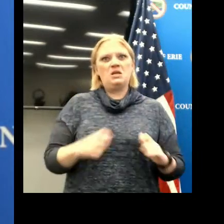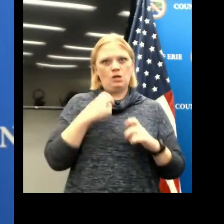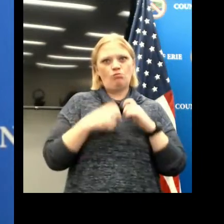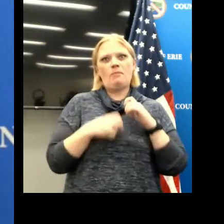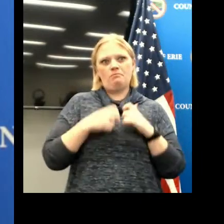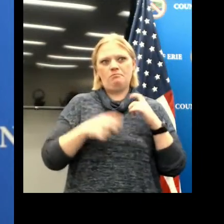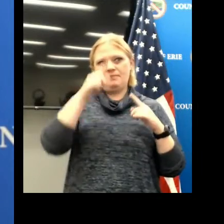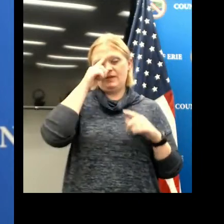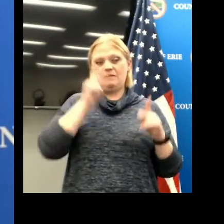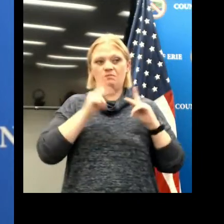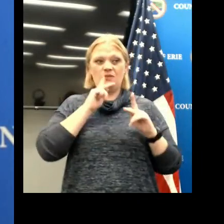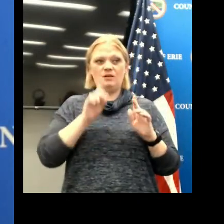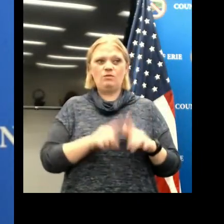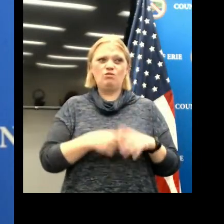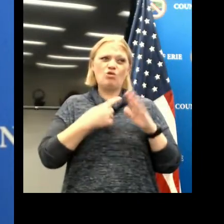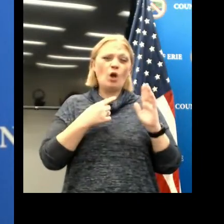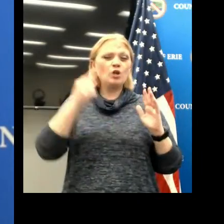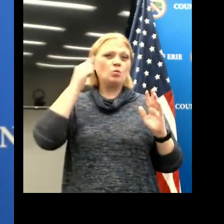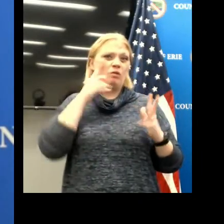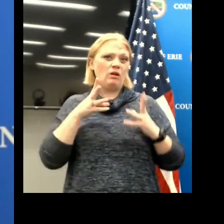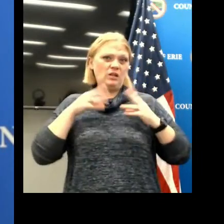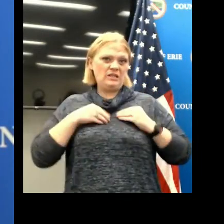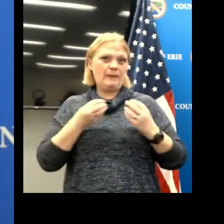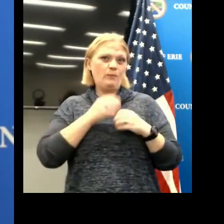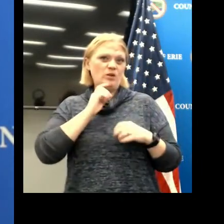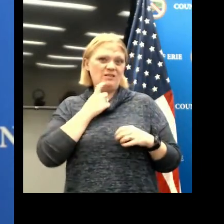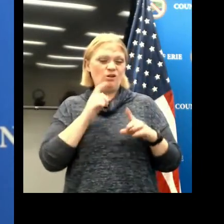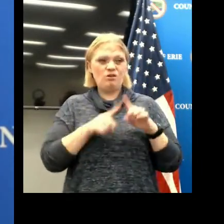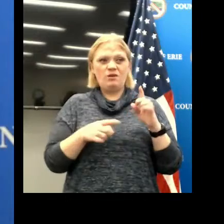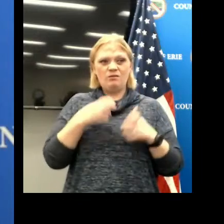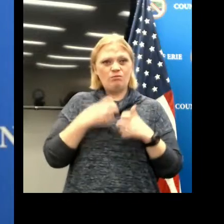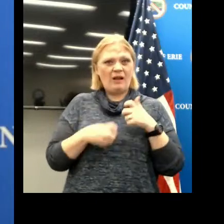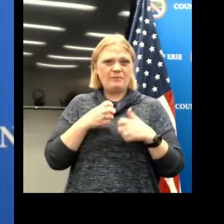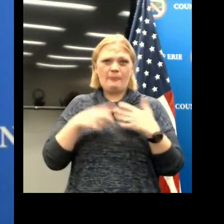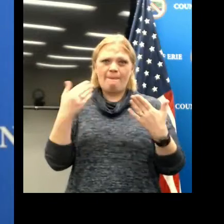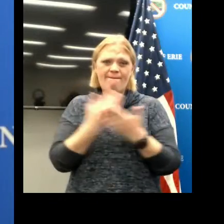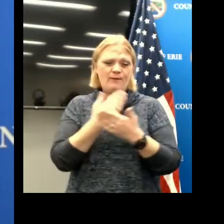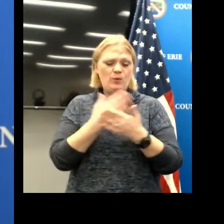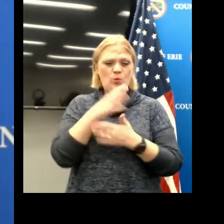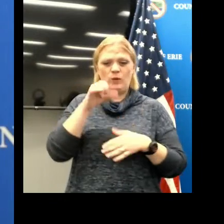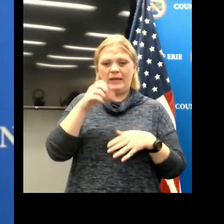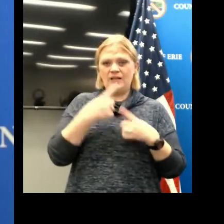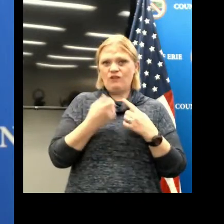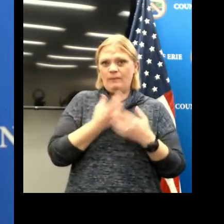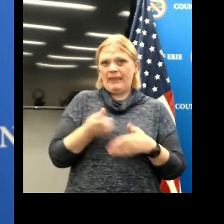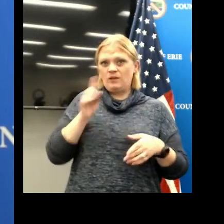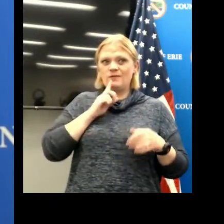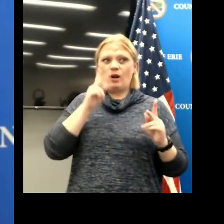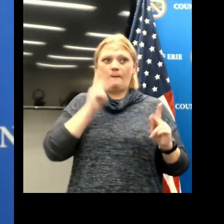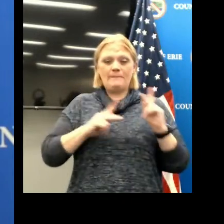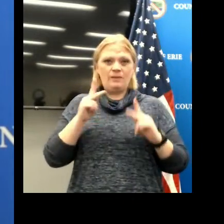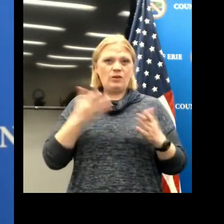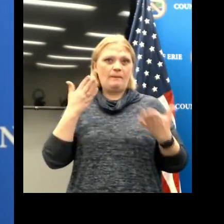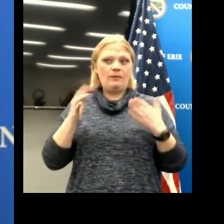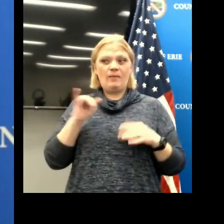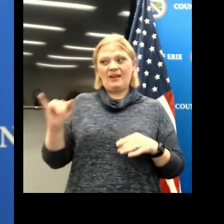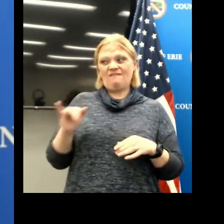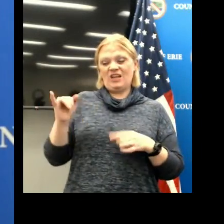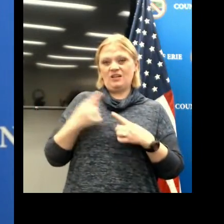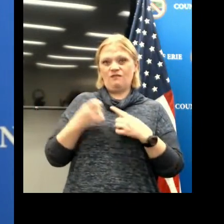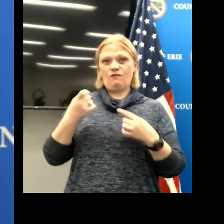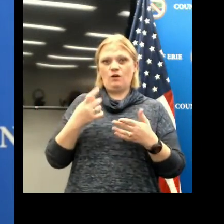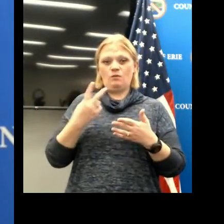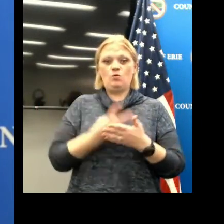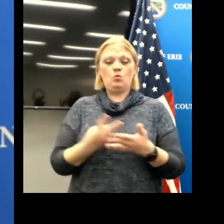think people are starting to take it a little more seriously. The problem is a lot of the new cases from last week are individuals who may have been infected from the week